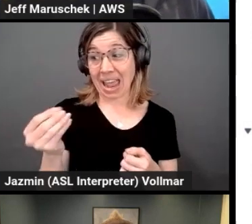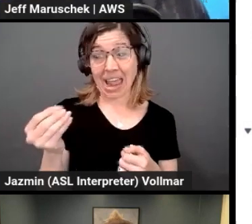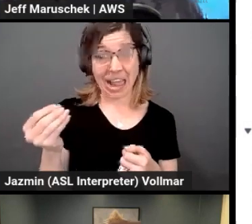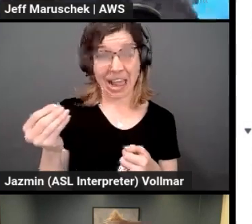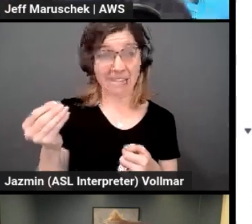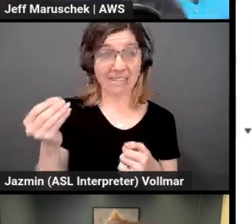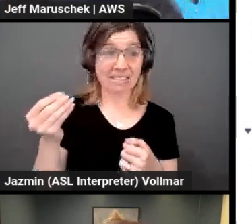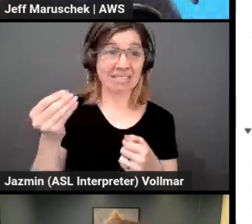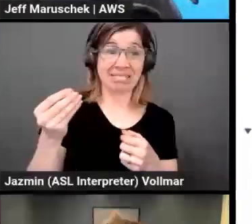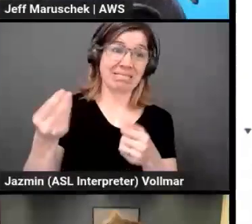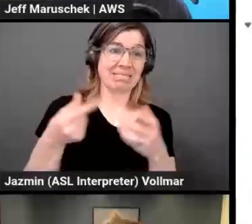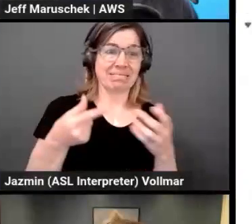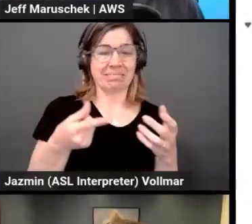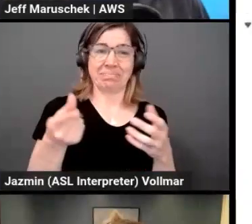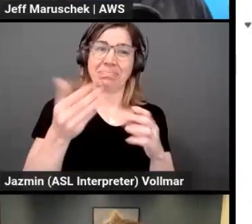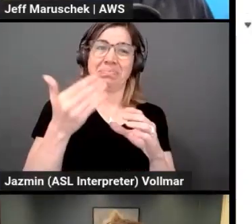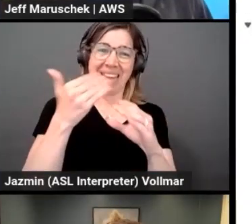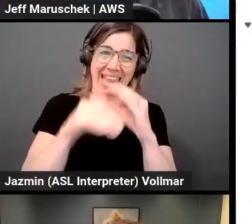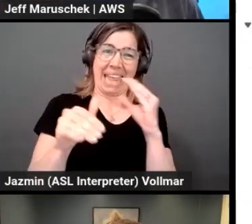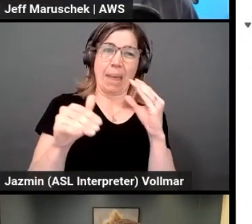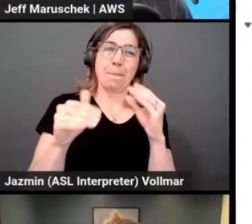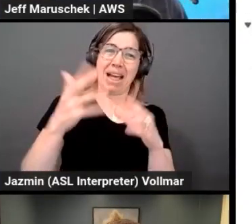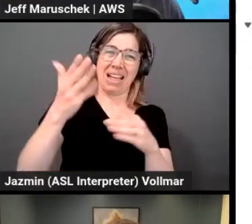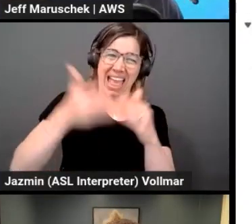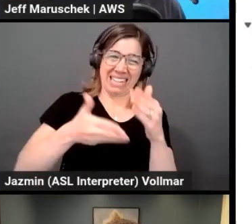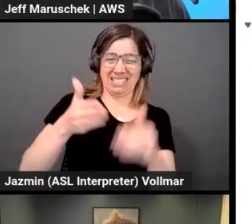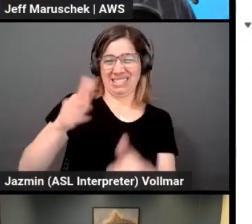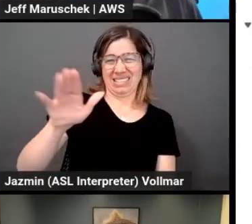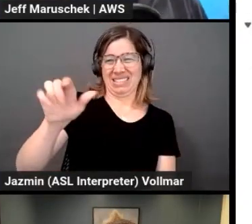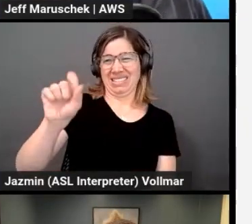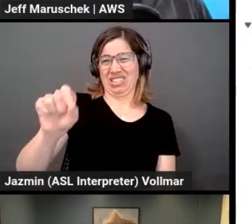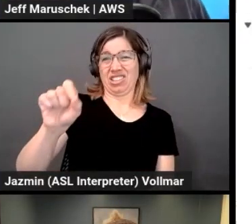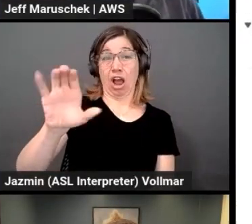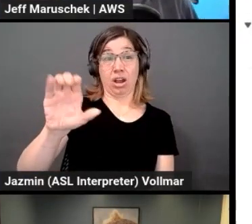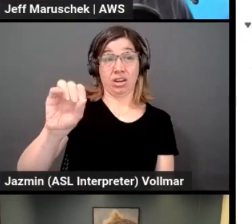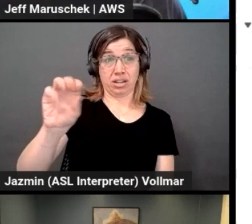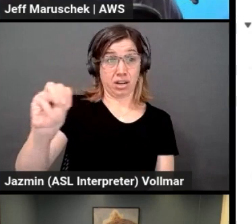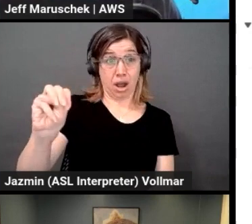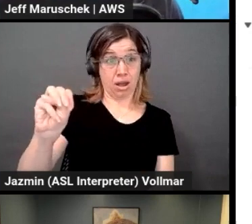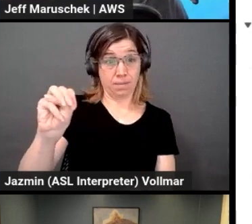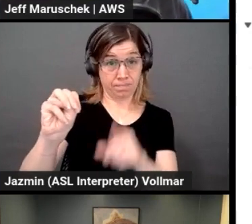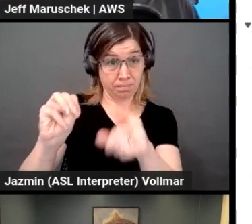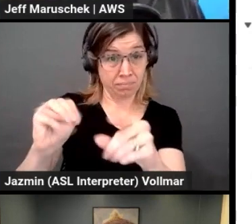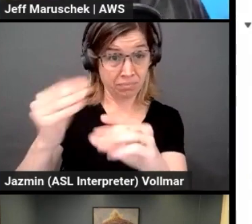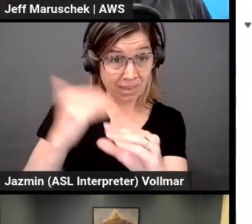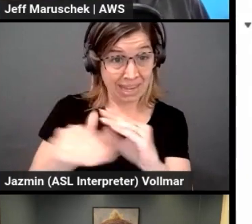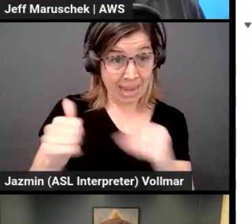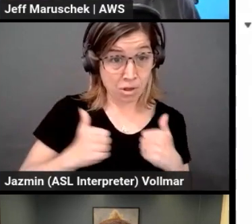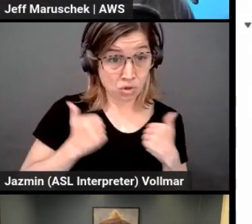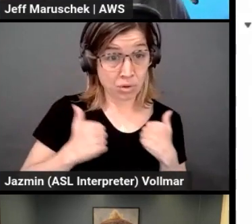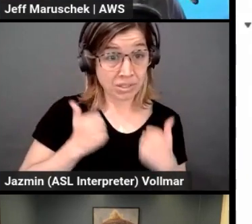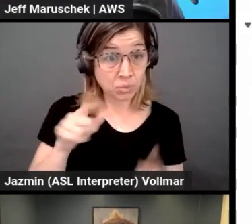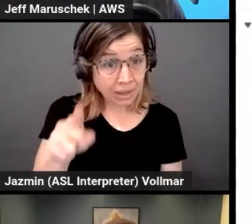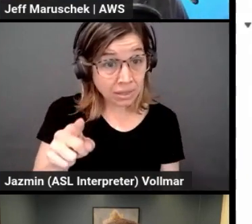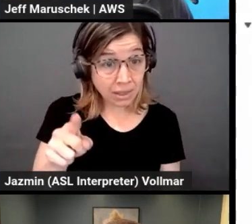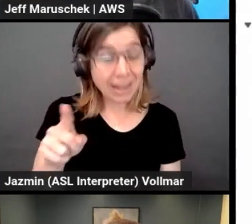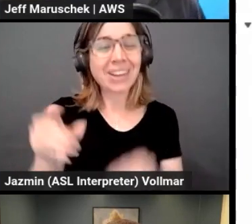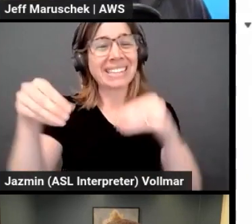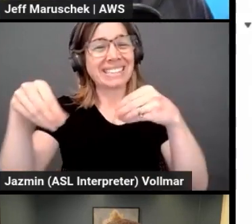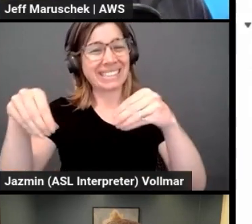in example.com, which my users over here, their email address right here is salesuser